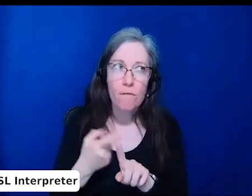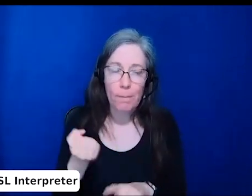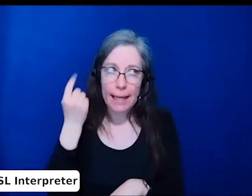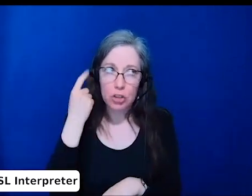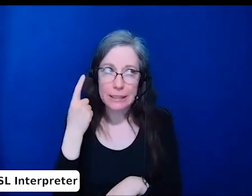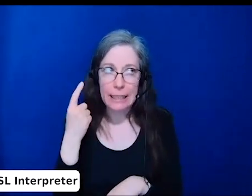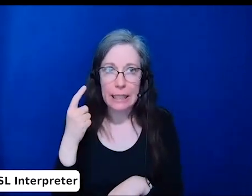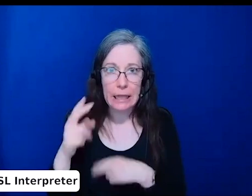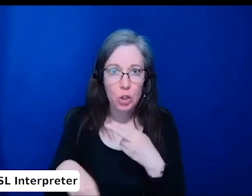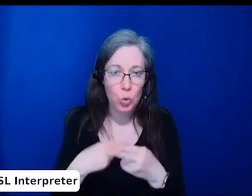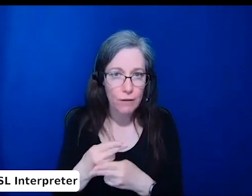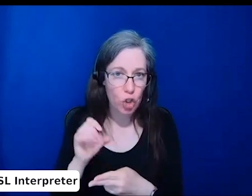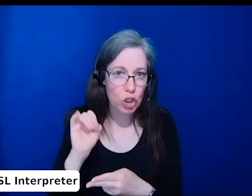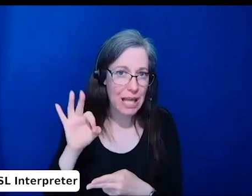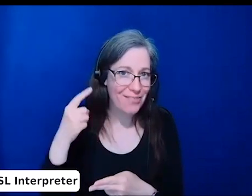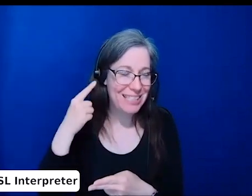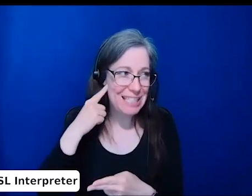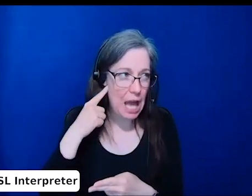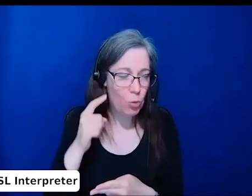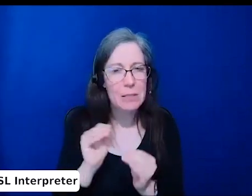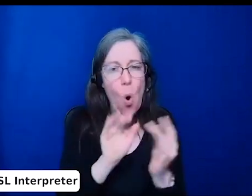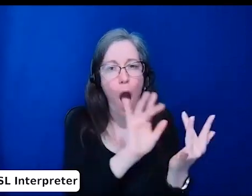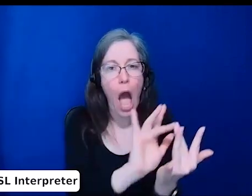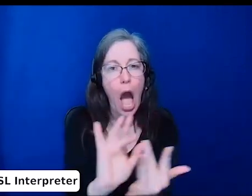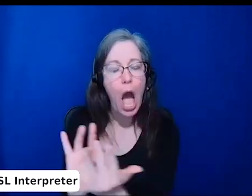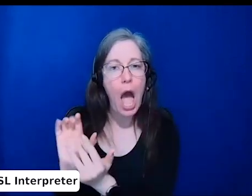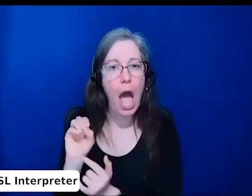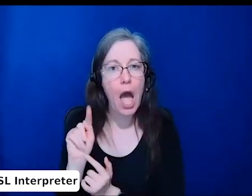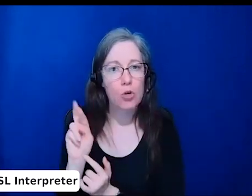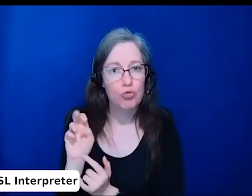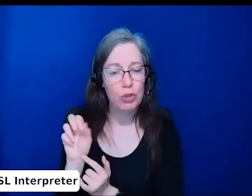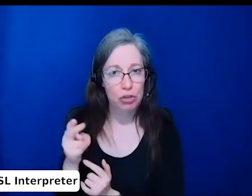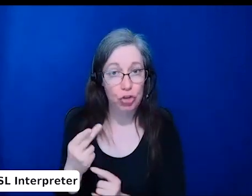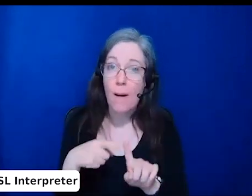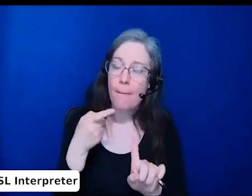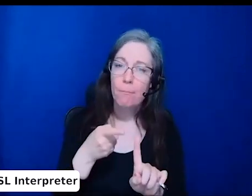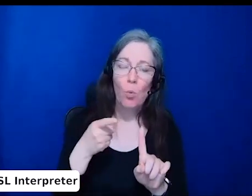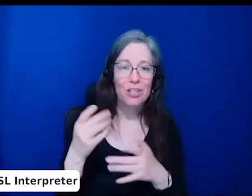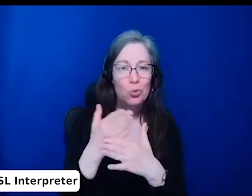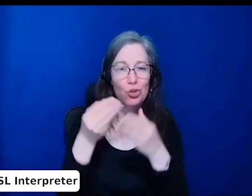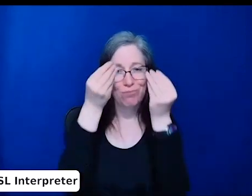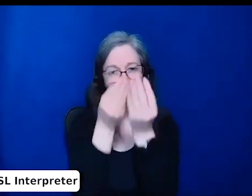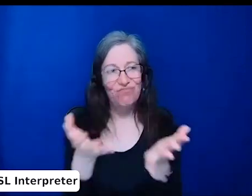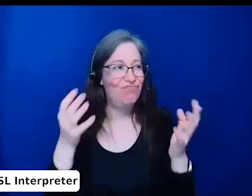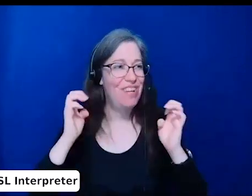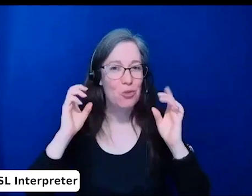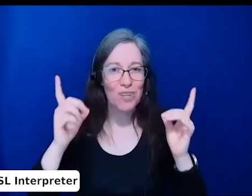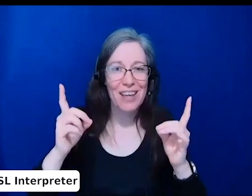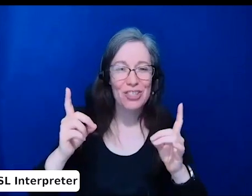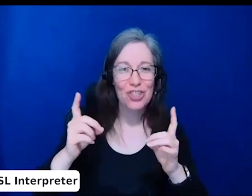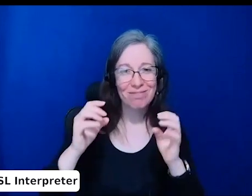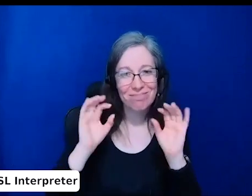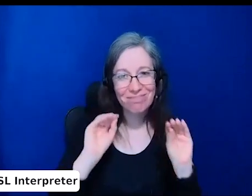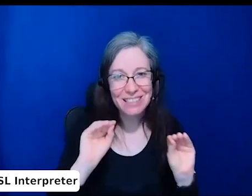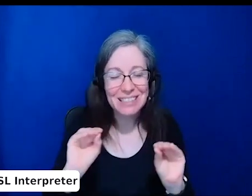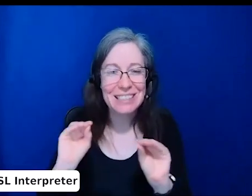outreach. So they're meant to sort of educate and share the wonder of astronomy with the public. In the same way that we astronomers